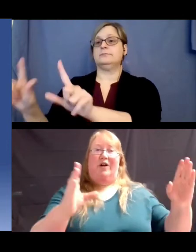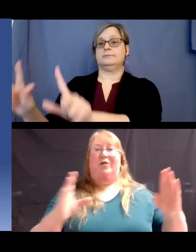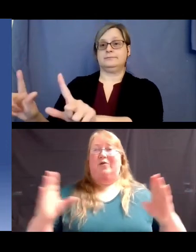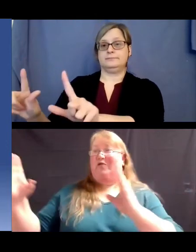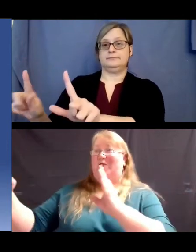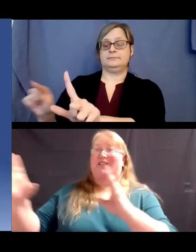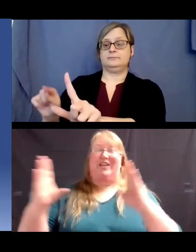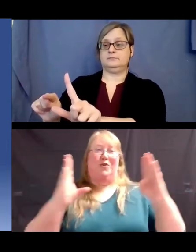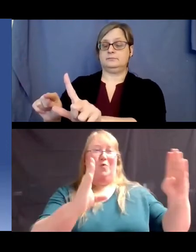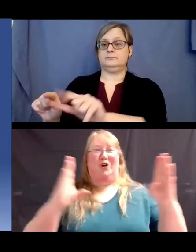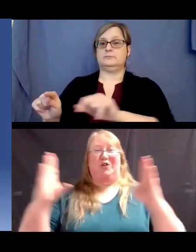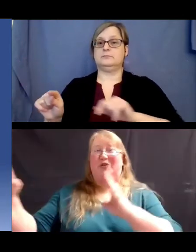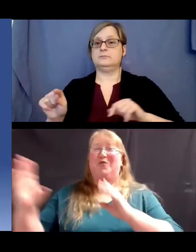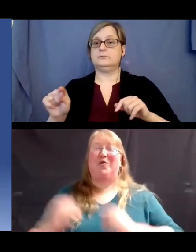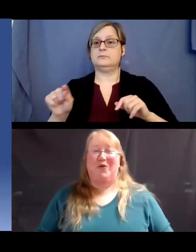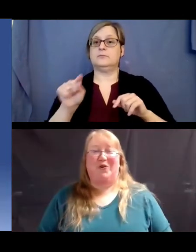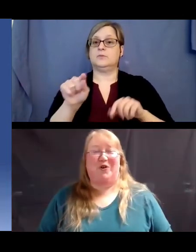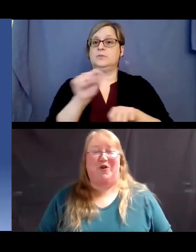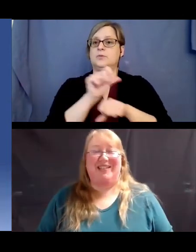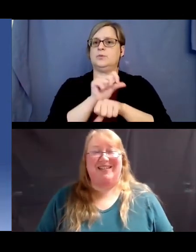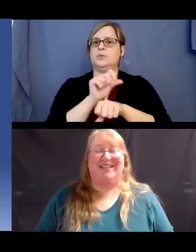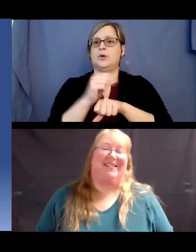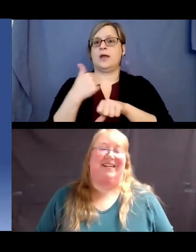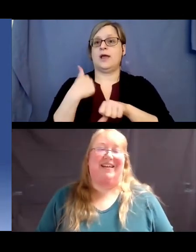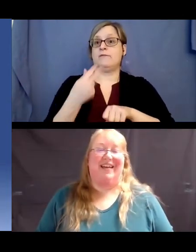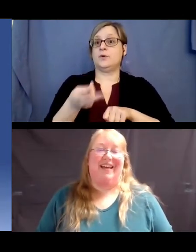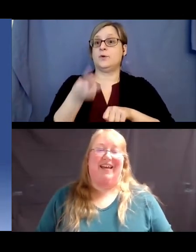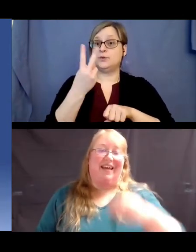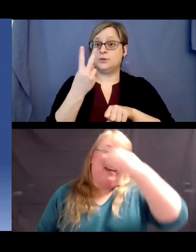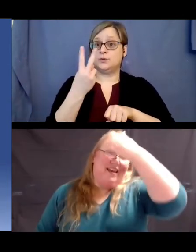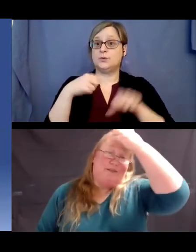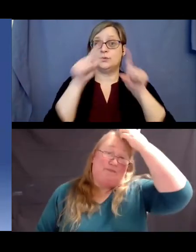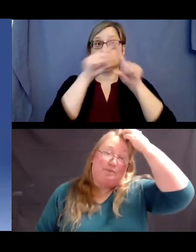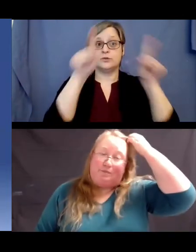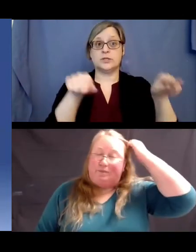you're one of those folks that works with 2 computer screens,